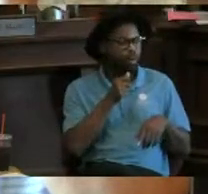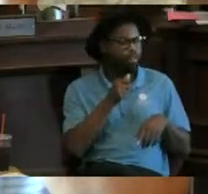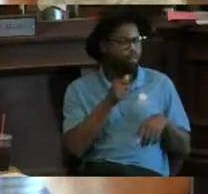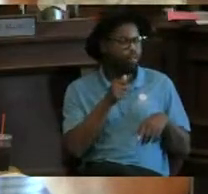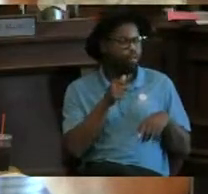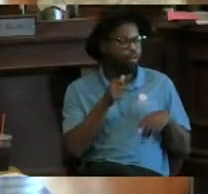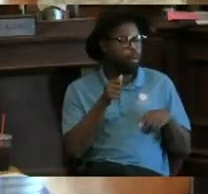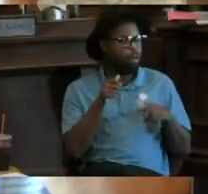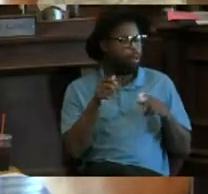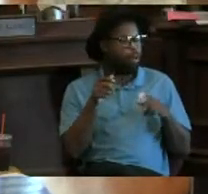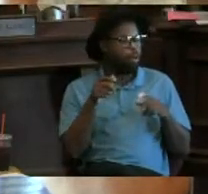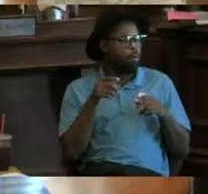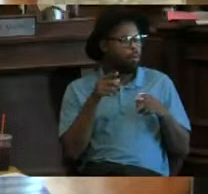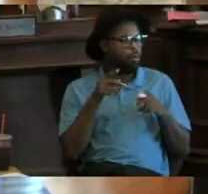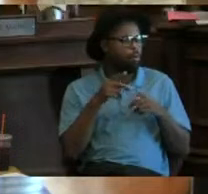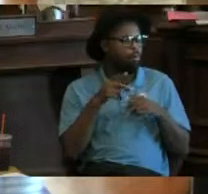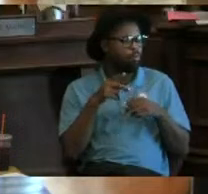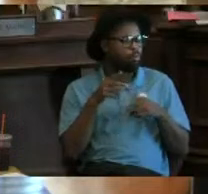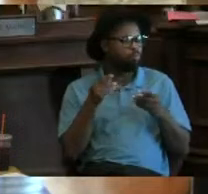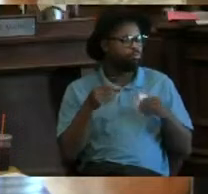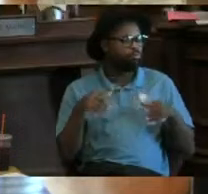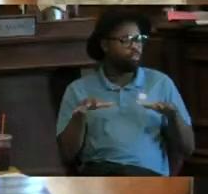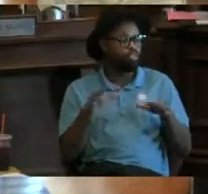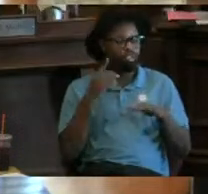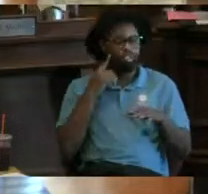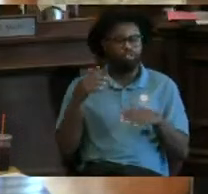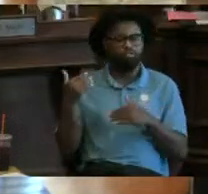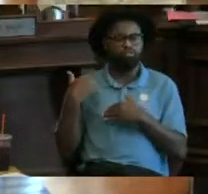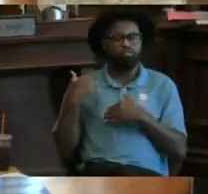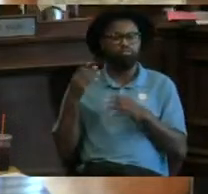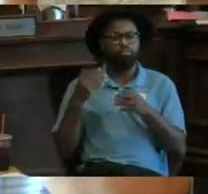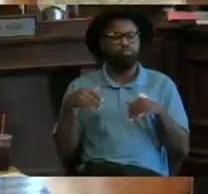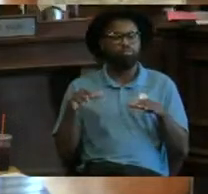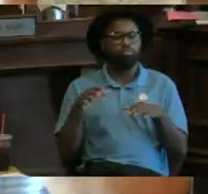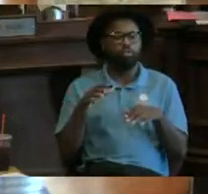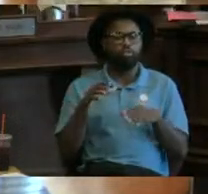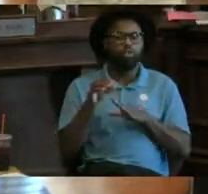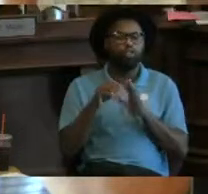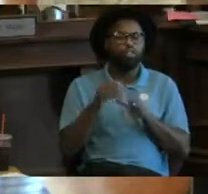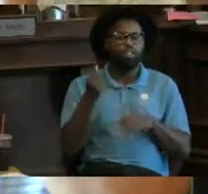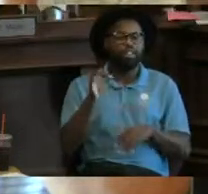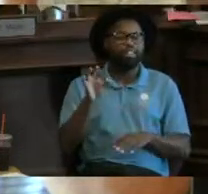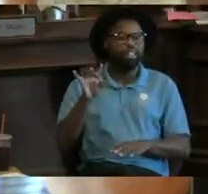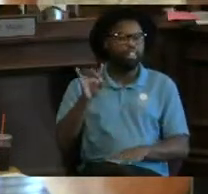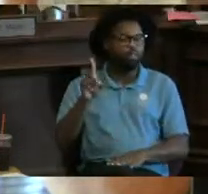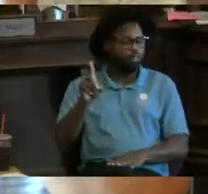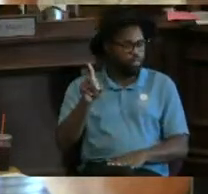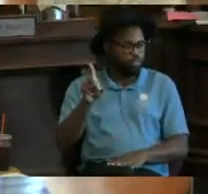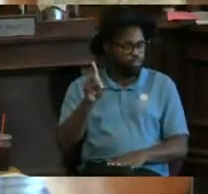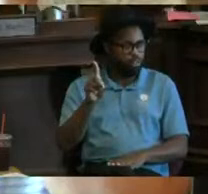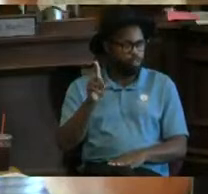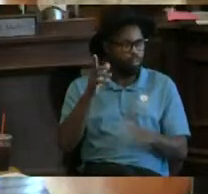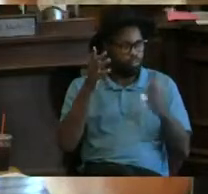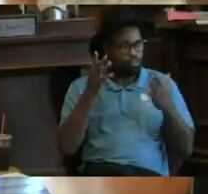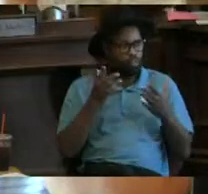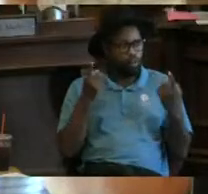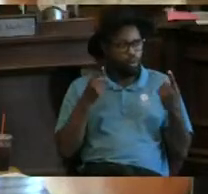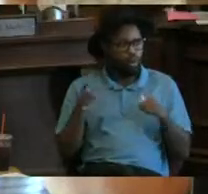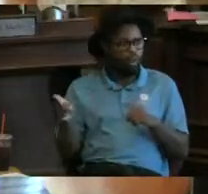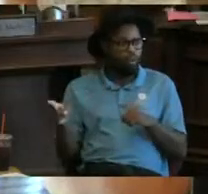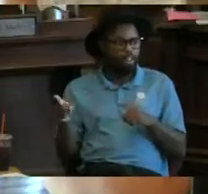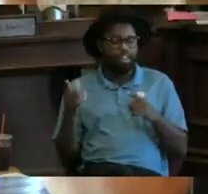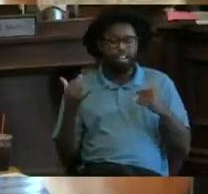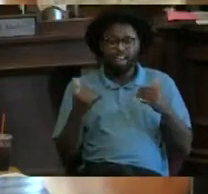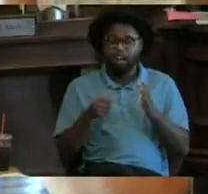areaways. Those are the responsibility of the property owner. It's an ordinance that was passed in 1981. Unfortunately, what we find is now that we're